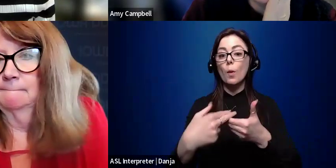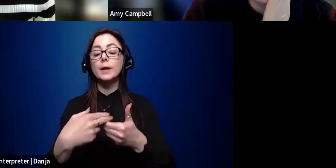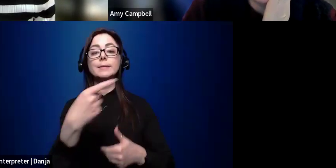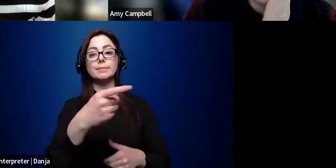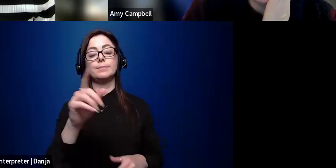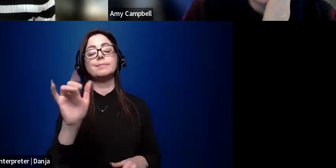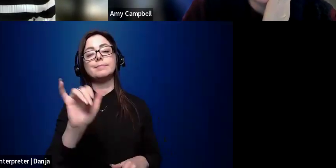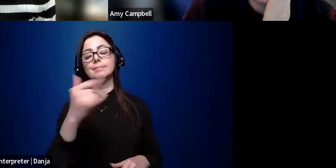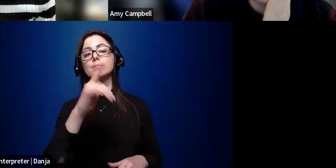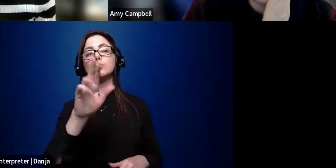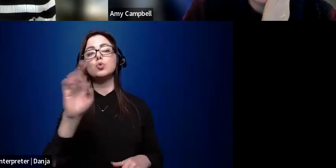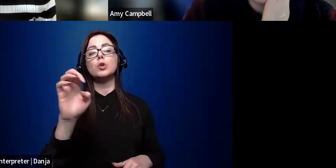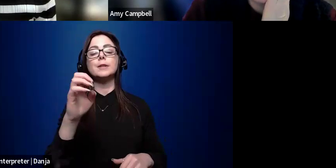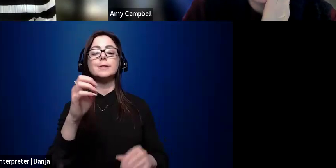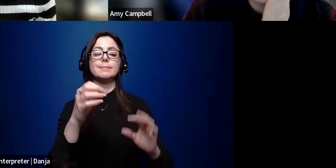we hope you